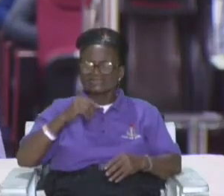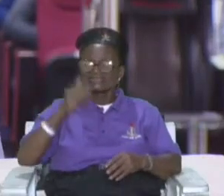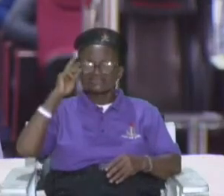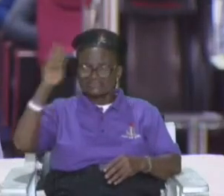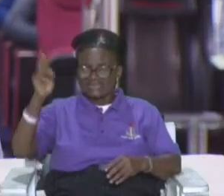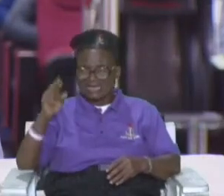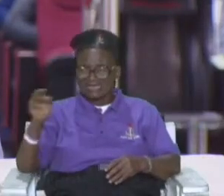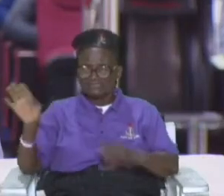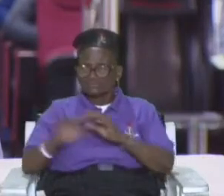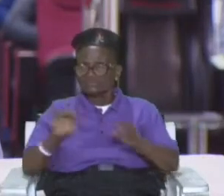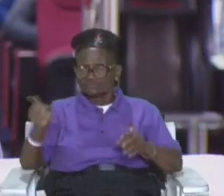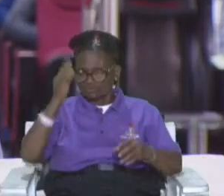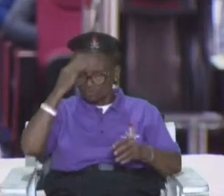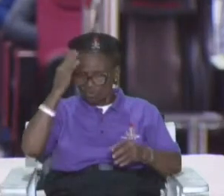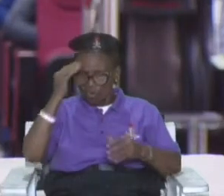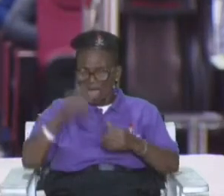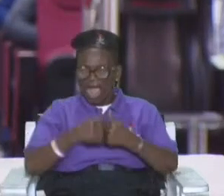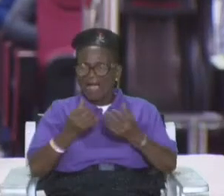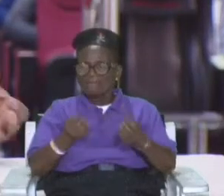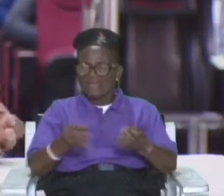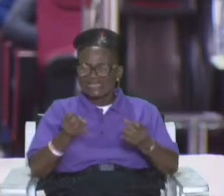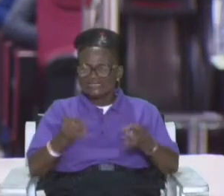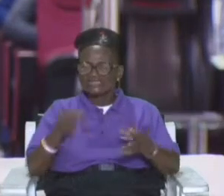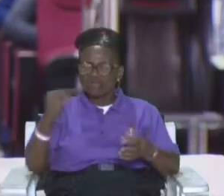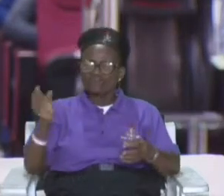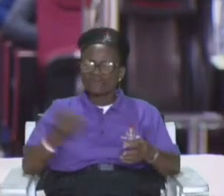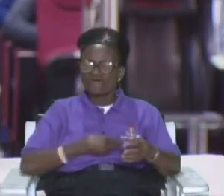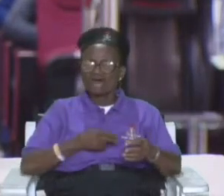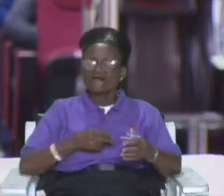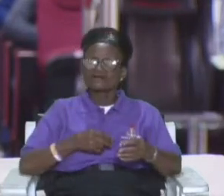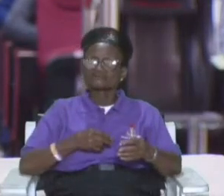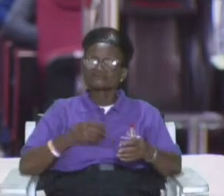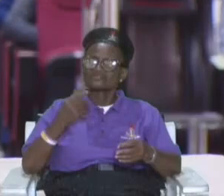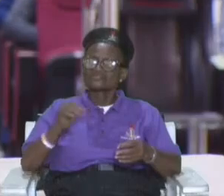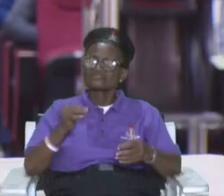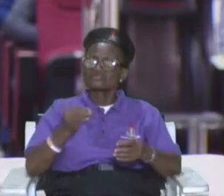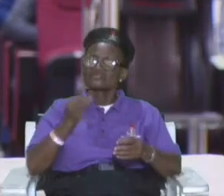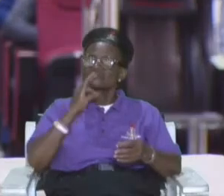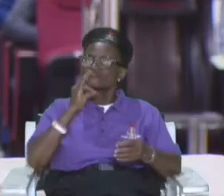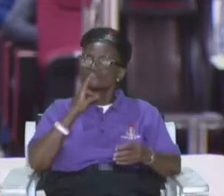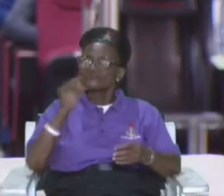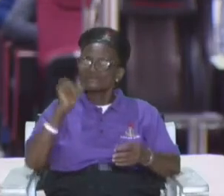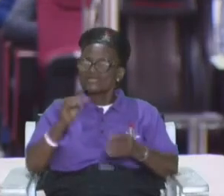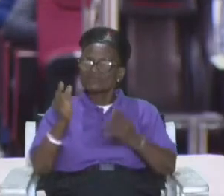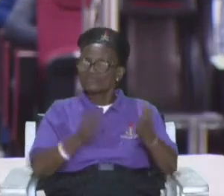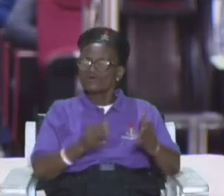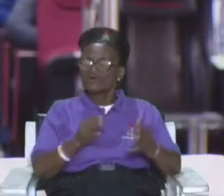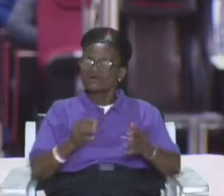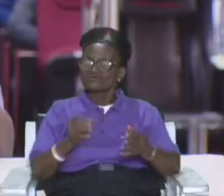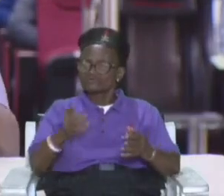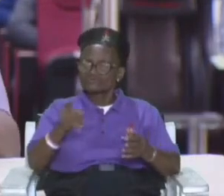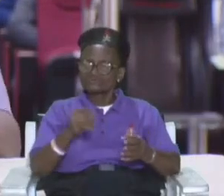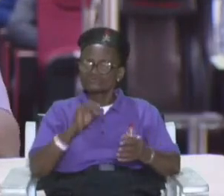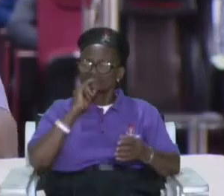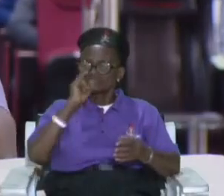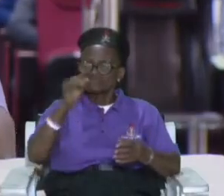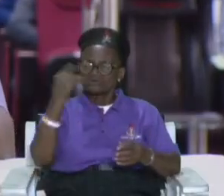us? The food they brought to you is probably for you alone. How can this food feed everybody?